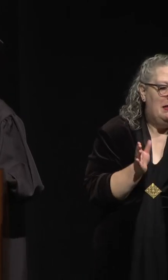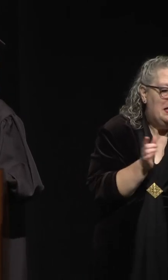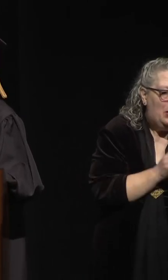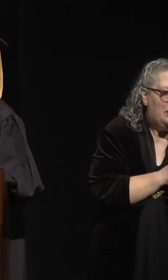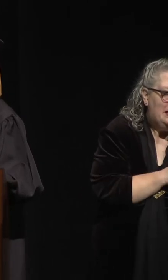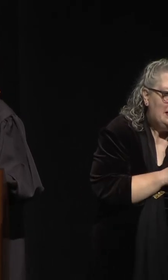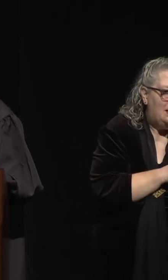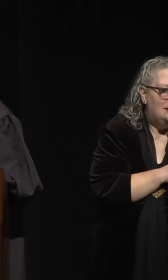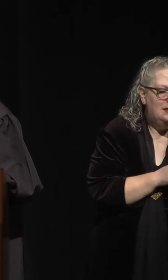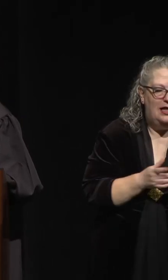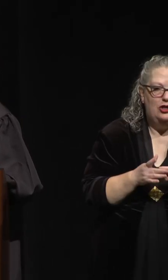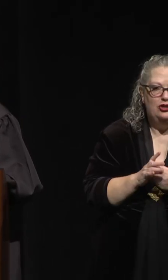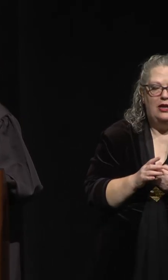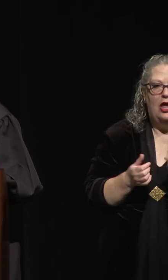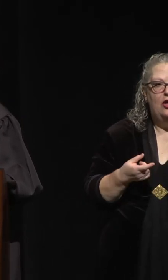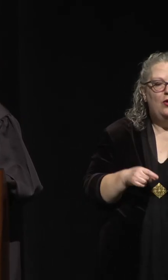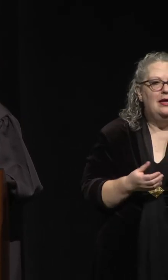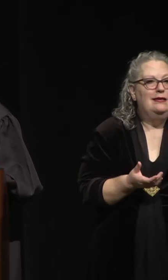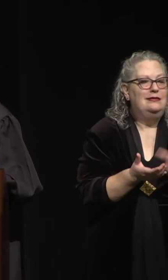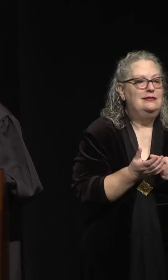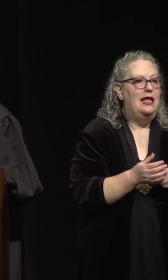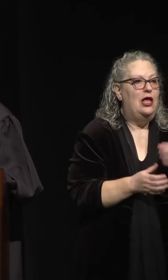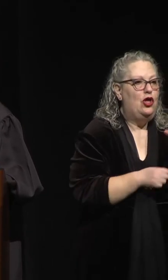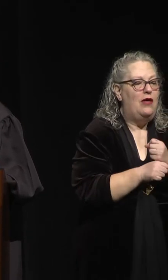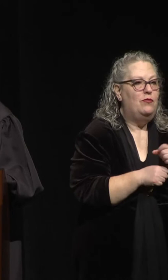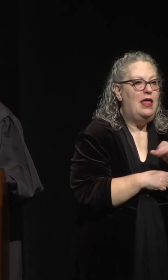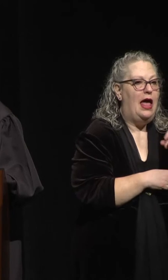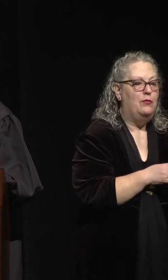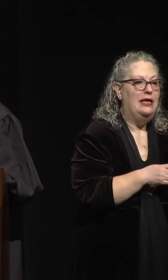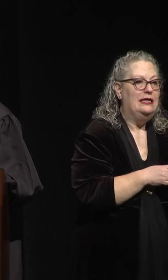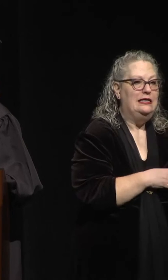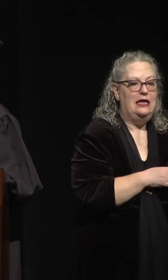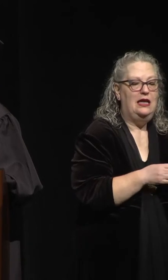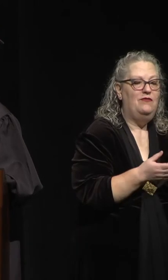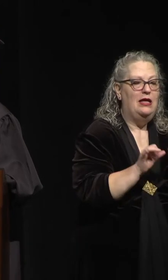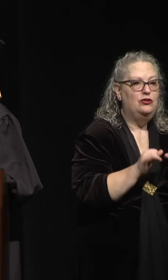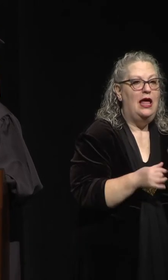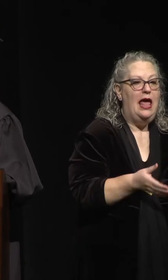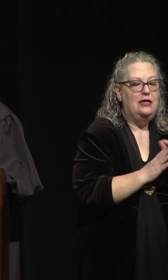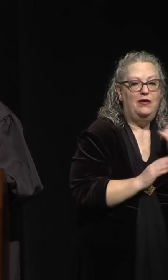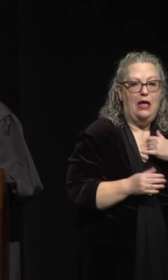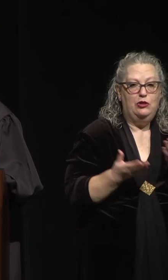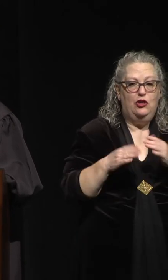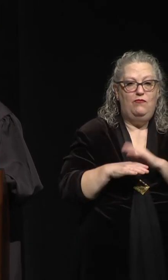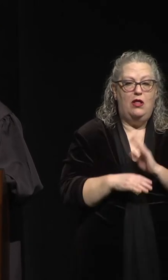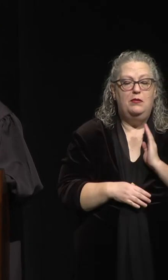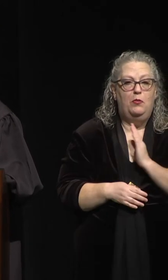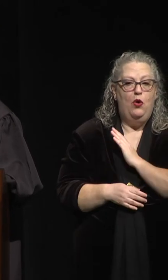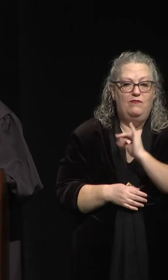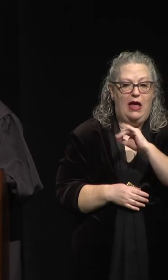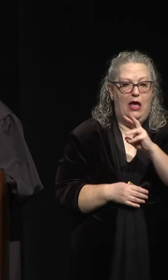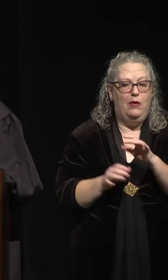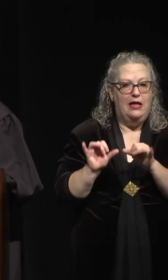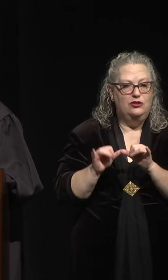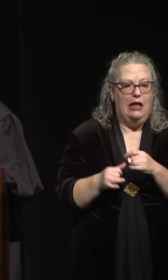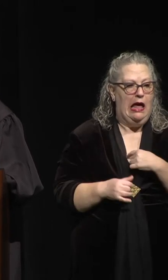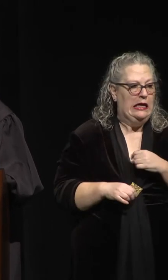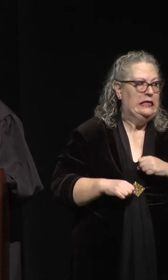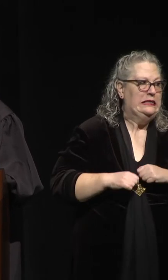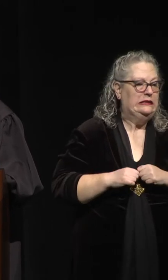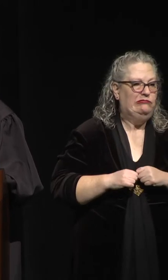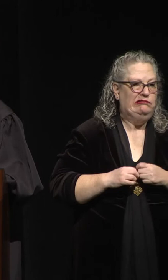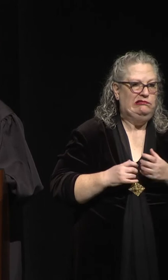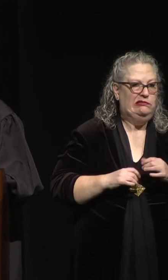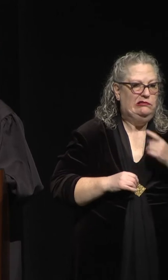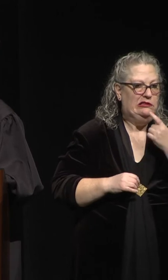yes started over coffee with the Iowa Dean of Engineering, who asked me if I would serve on the Iowa Engineering Board. I hesitated to